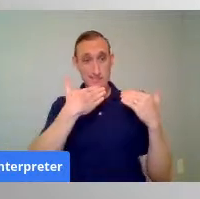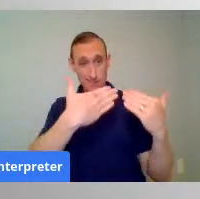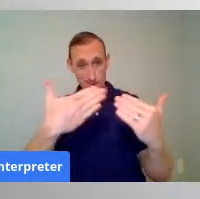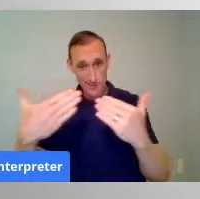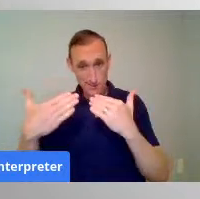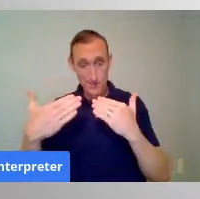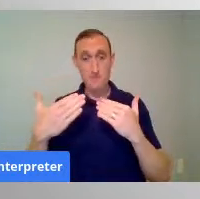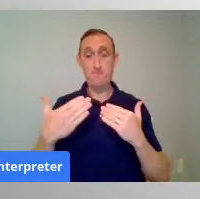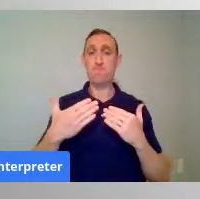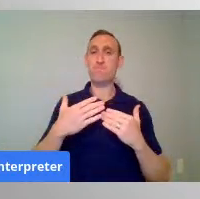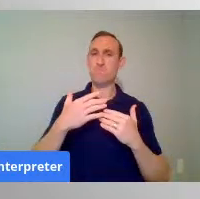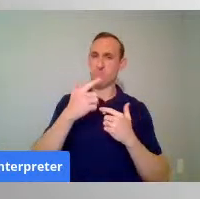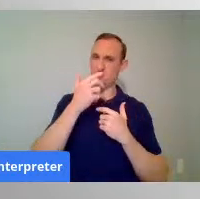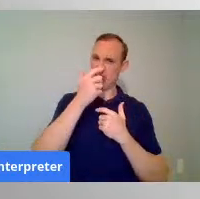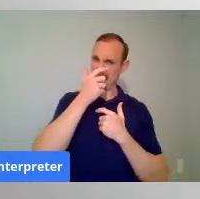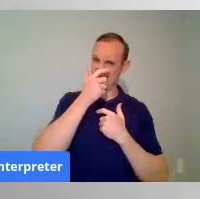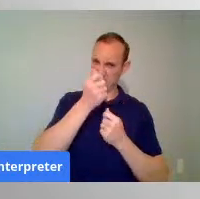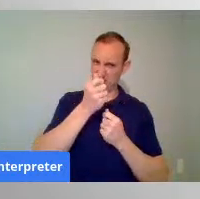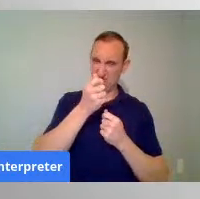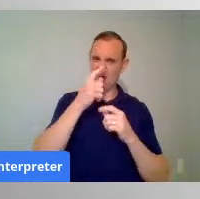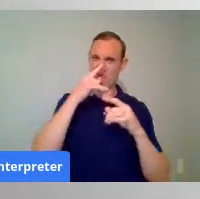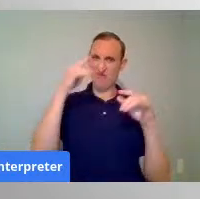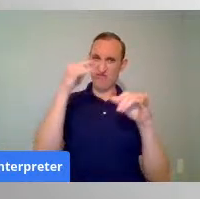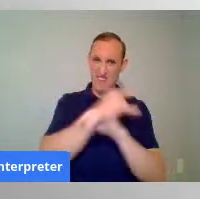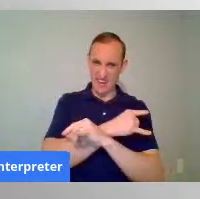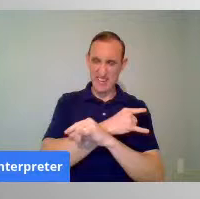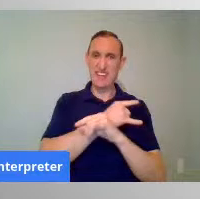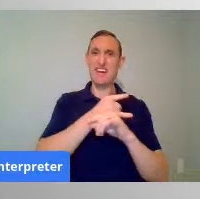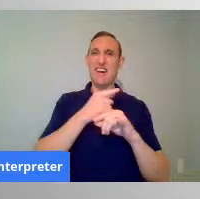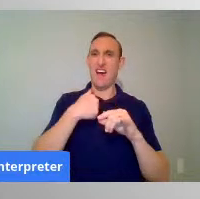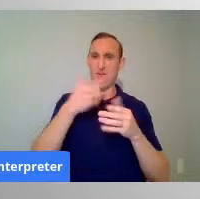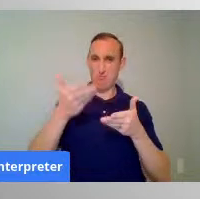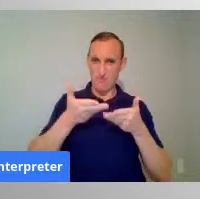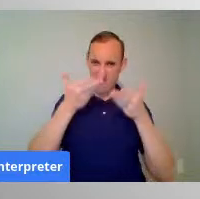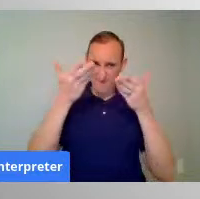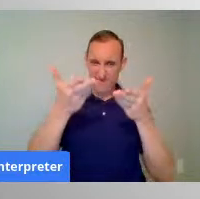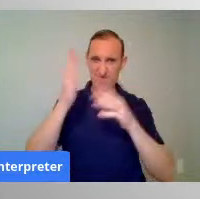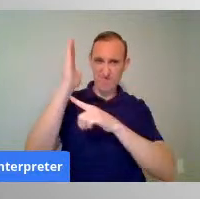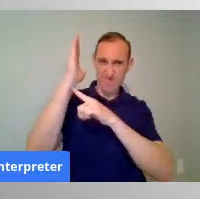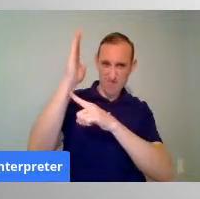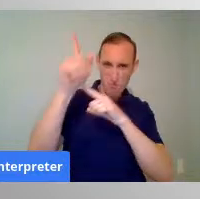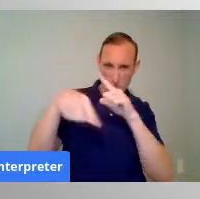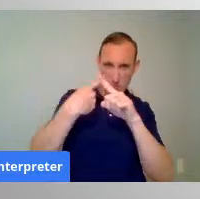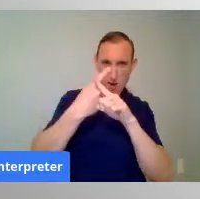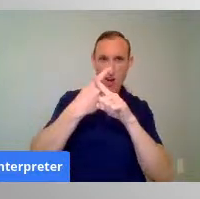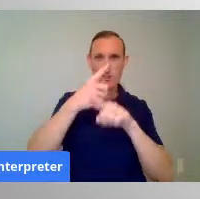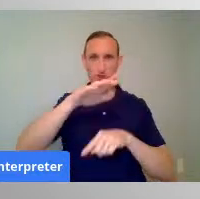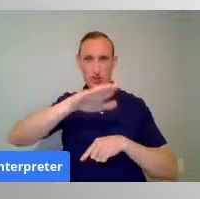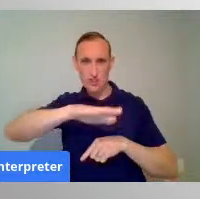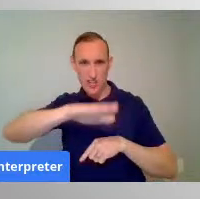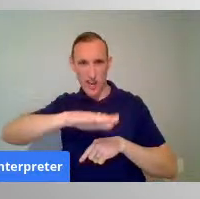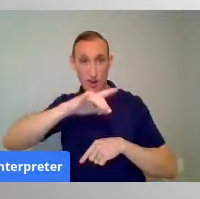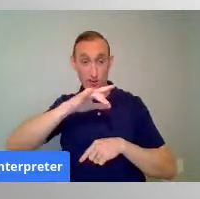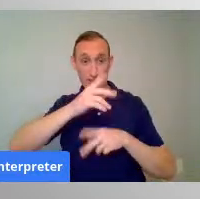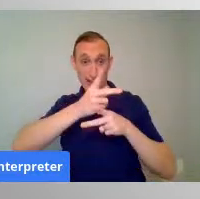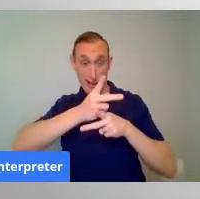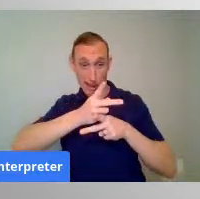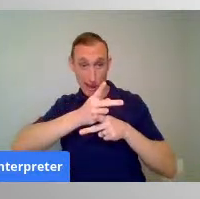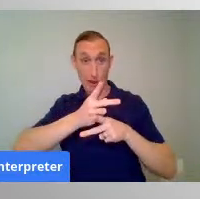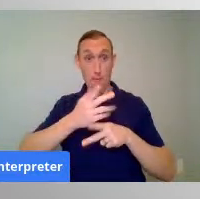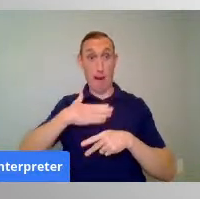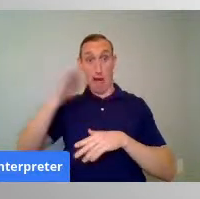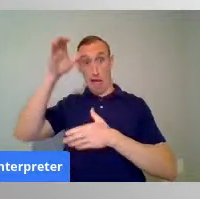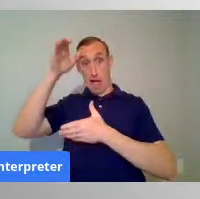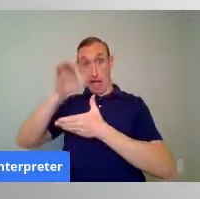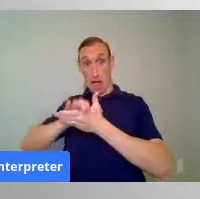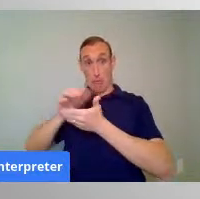It's ironic I'm presenting on childcare while my husband is trying to put our 3-year-old down. So if you hear some baby crying